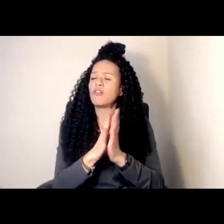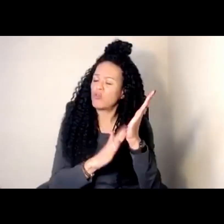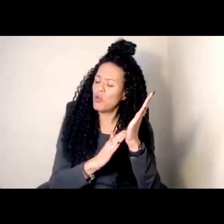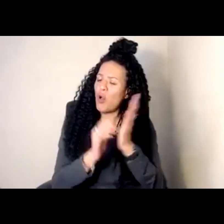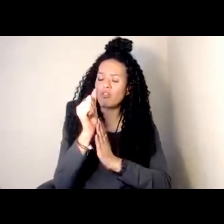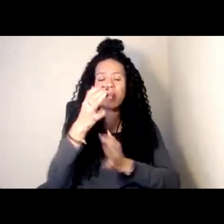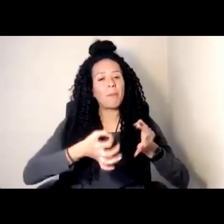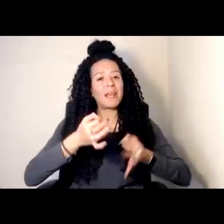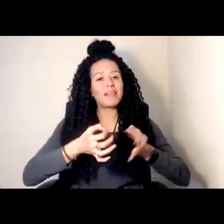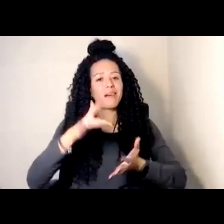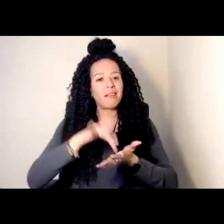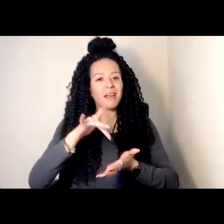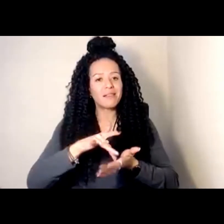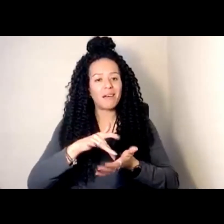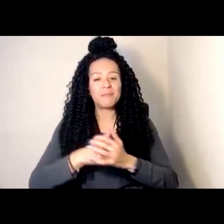and political centre.